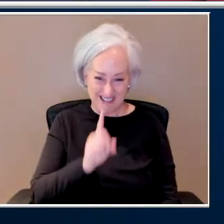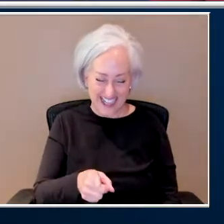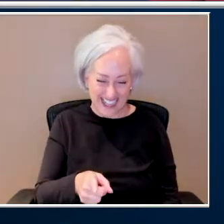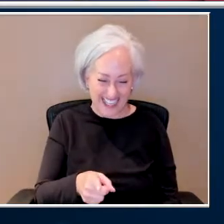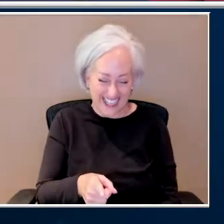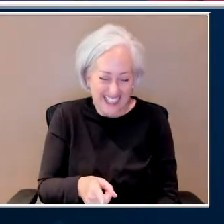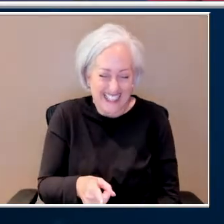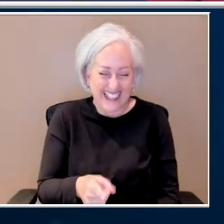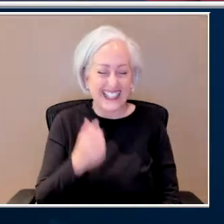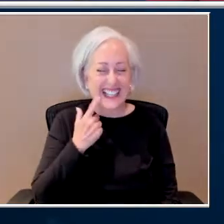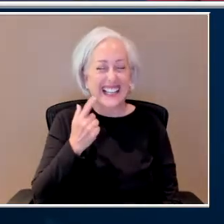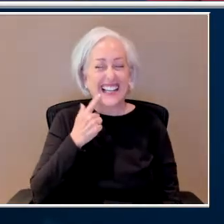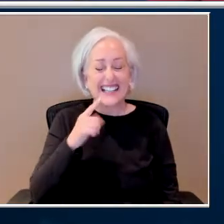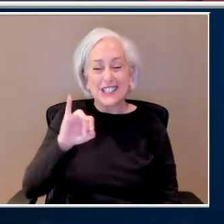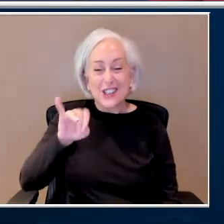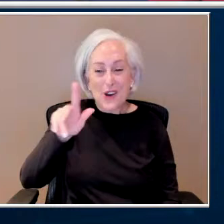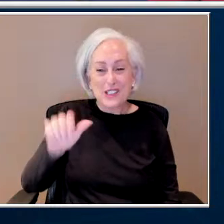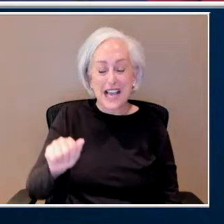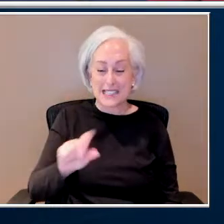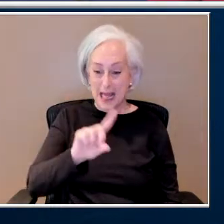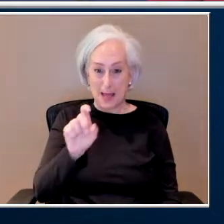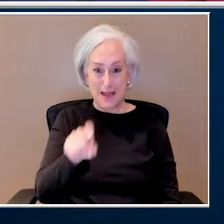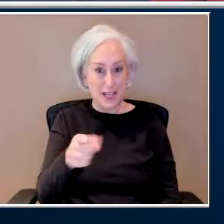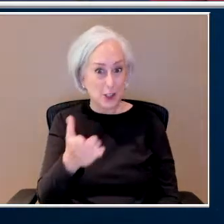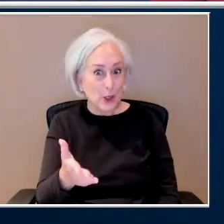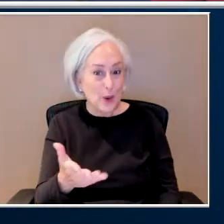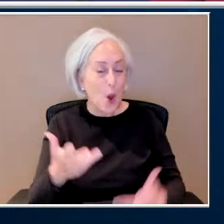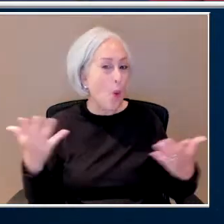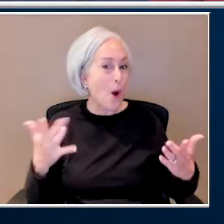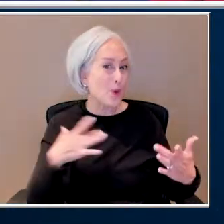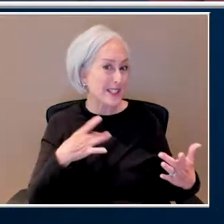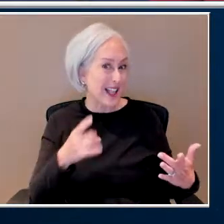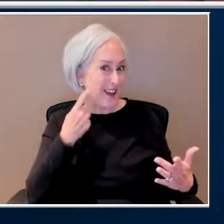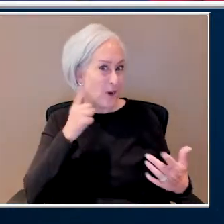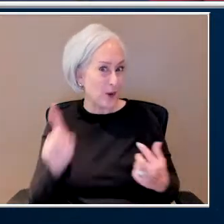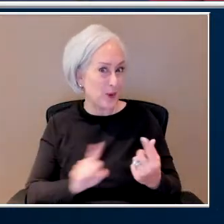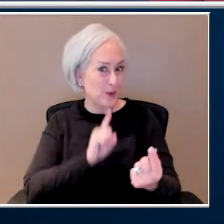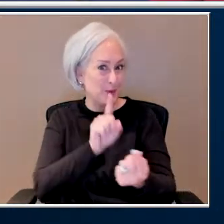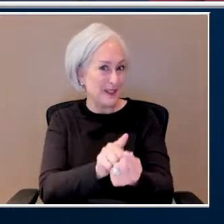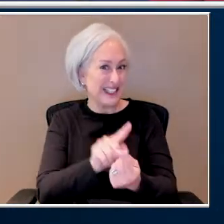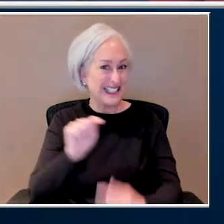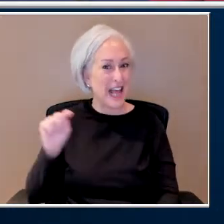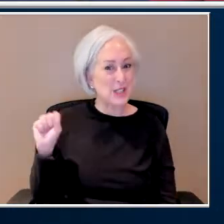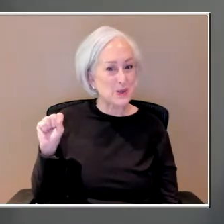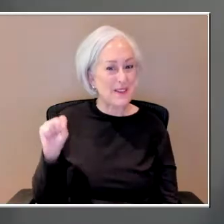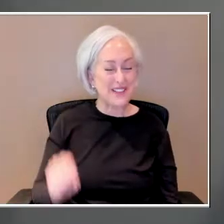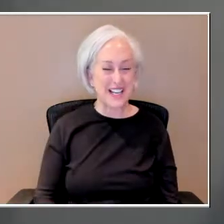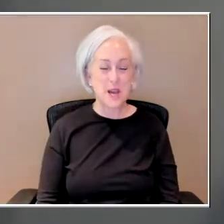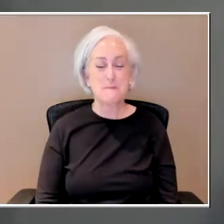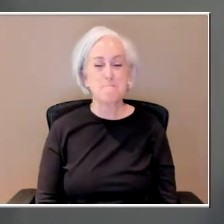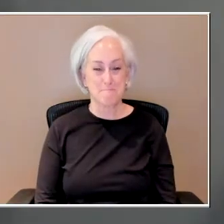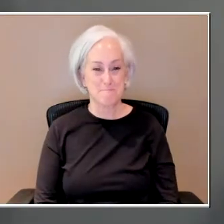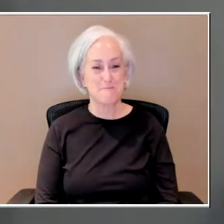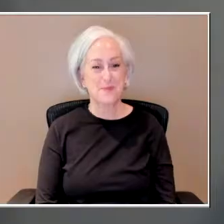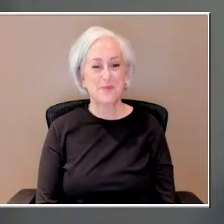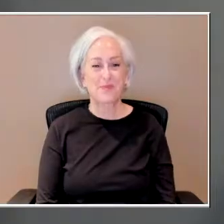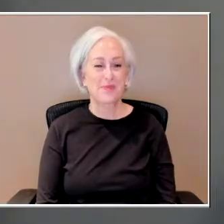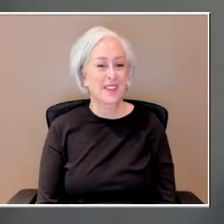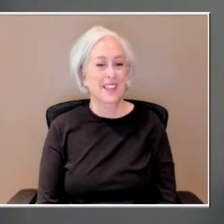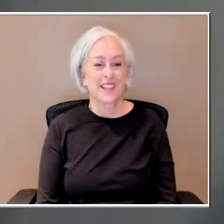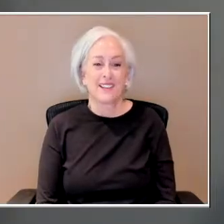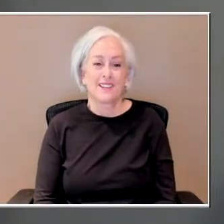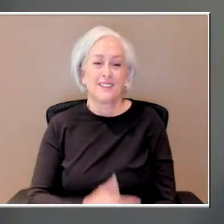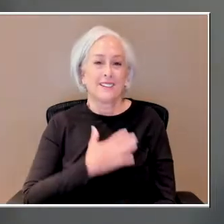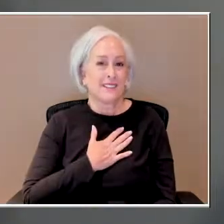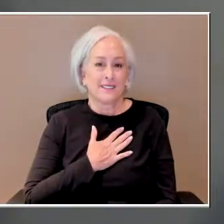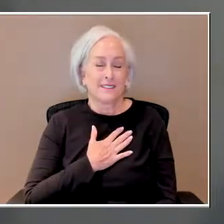Jessica, let me ask you this question. What was it like for you to meet Taylor Swift? It was very